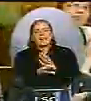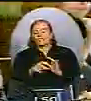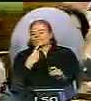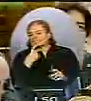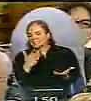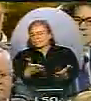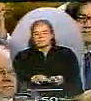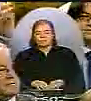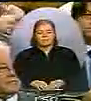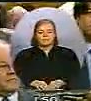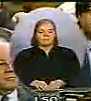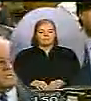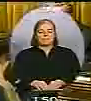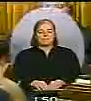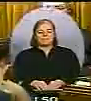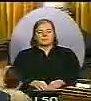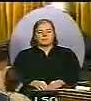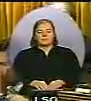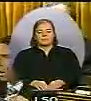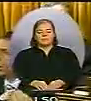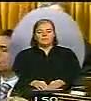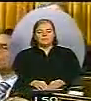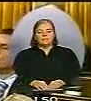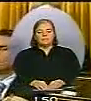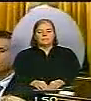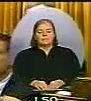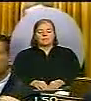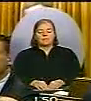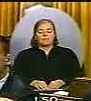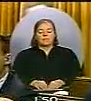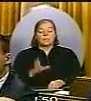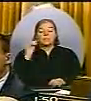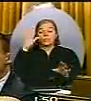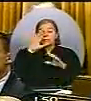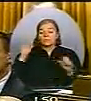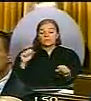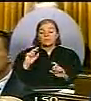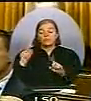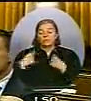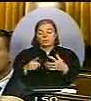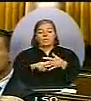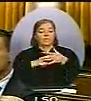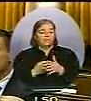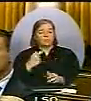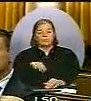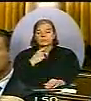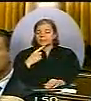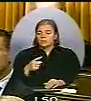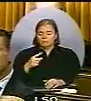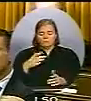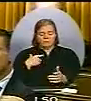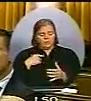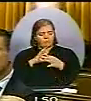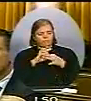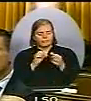Parliament Secretary and Minister of Transport. Mr. Speaker, we've said all along that we're working proactively with Elections Canada in order to find out exactly